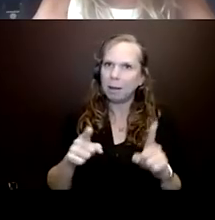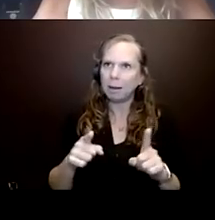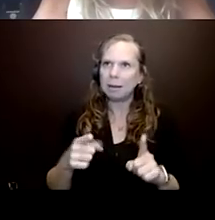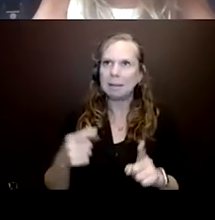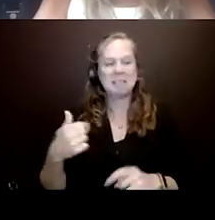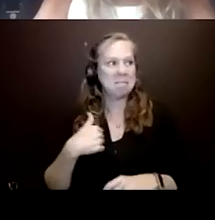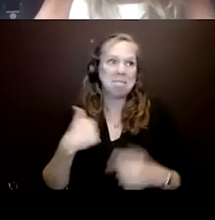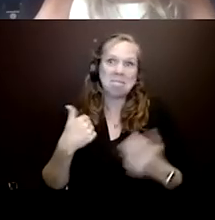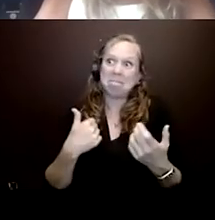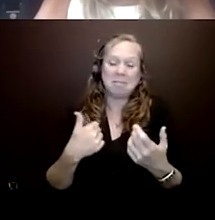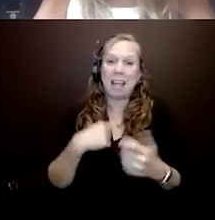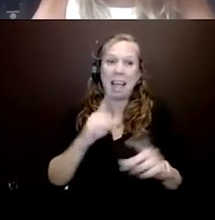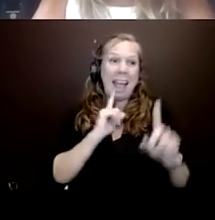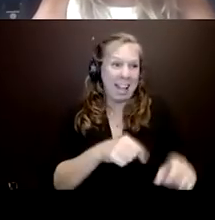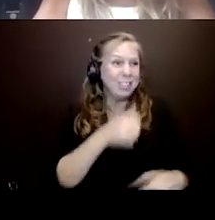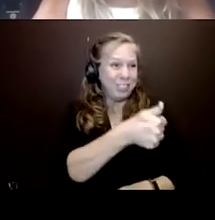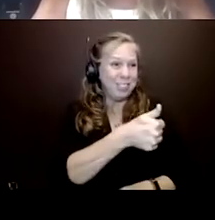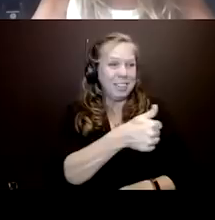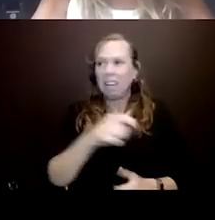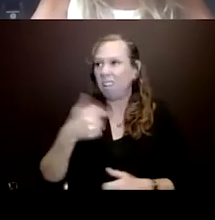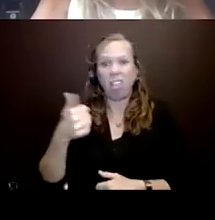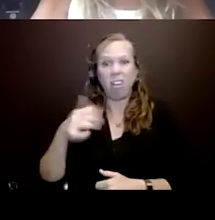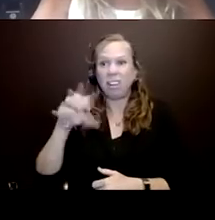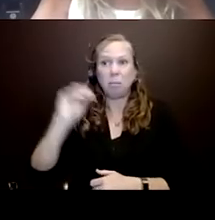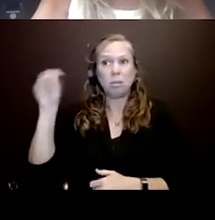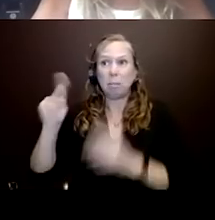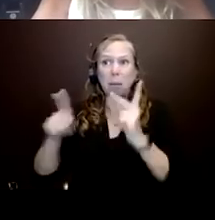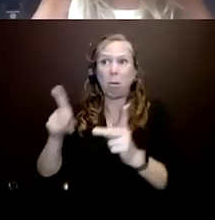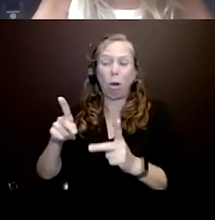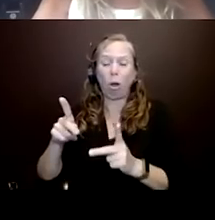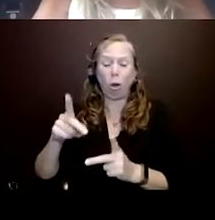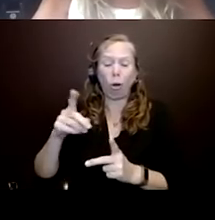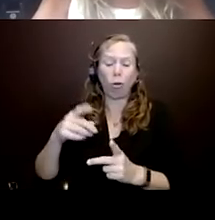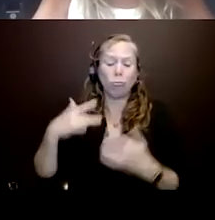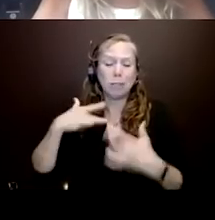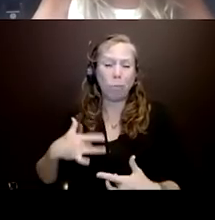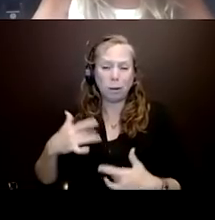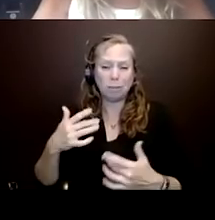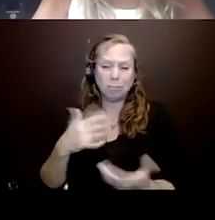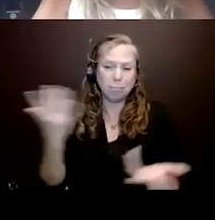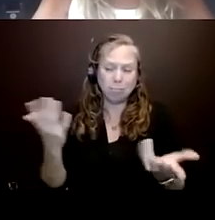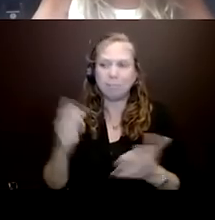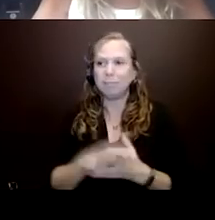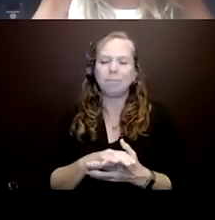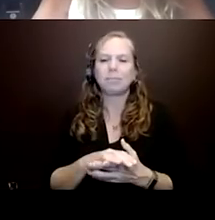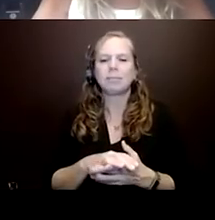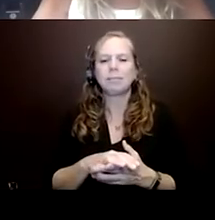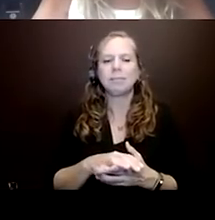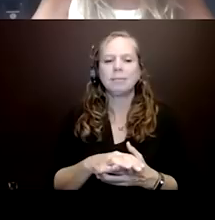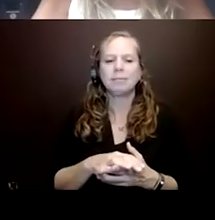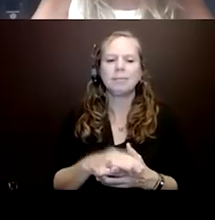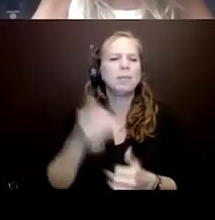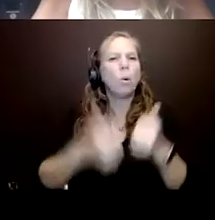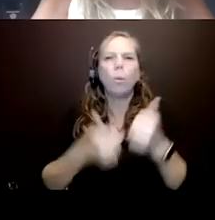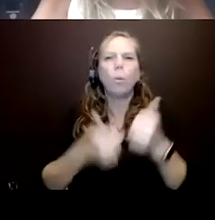group unhappy. But know that what we do are making decisions, the board and I and others, that are saying what's in the best interest